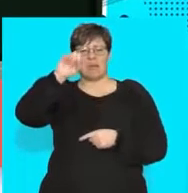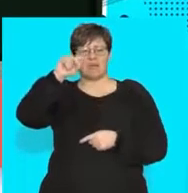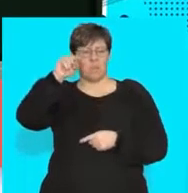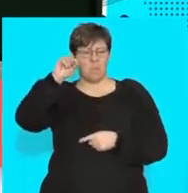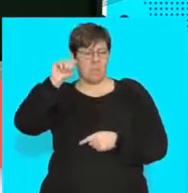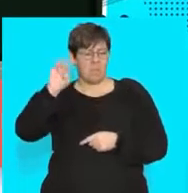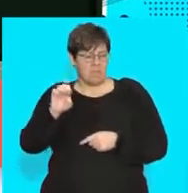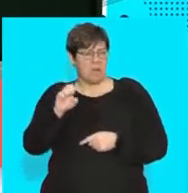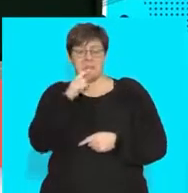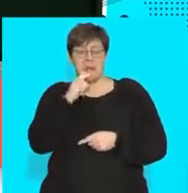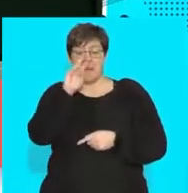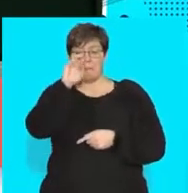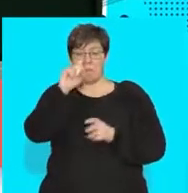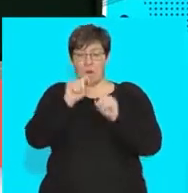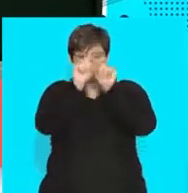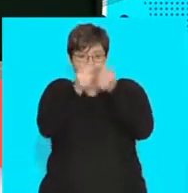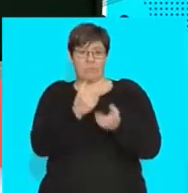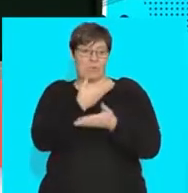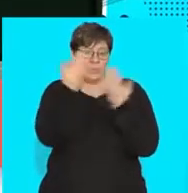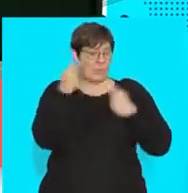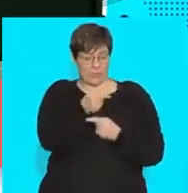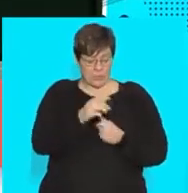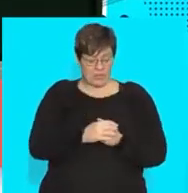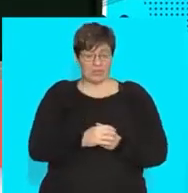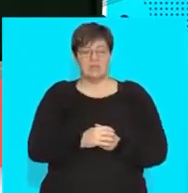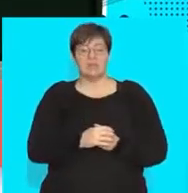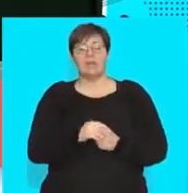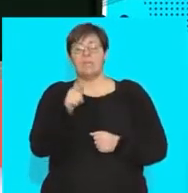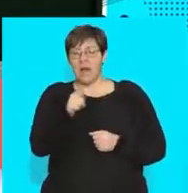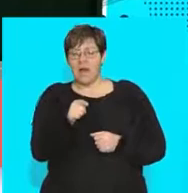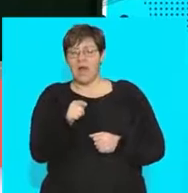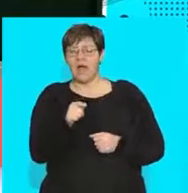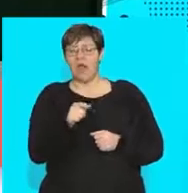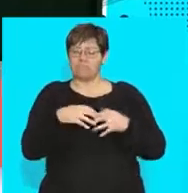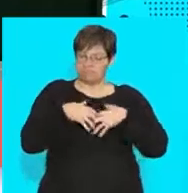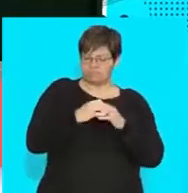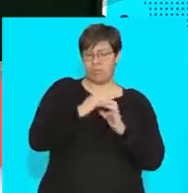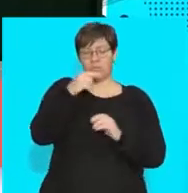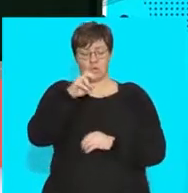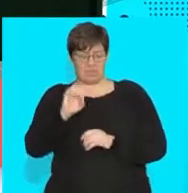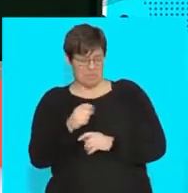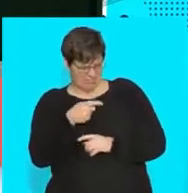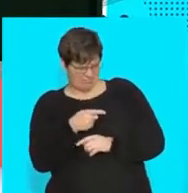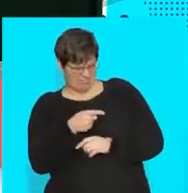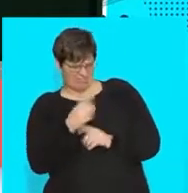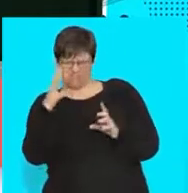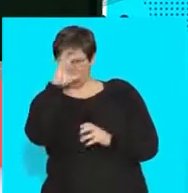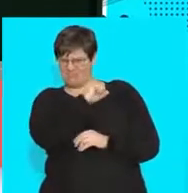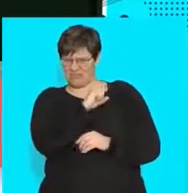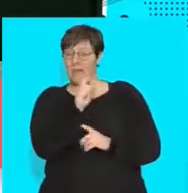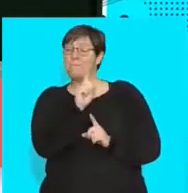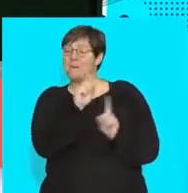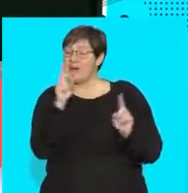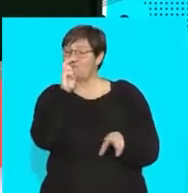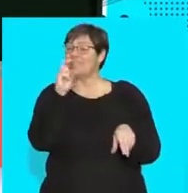the ribosome, that makes this protein. And as I said to you, a lot of these concepts might be a bit foreign to you now, but you